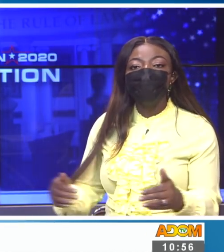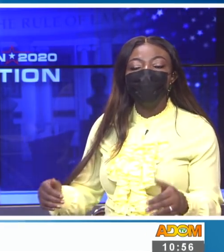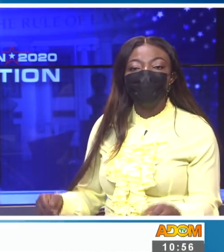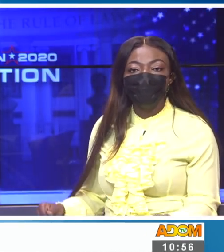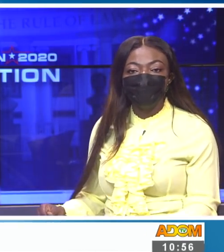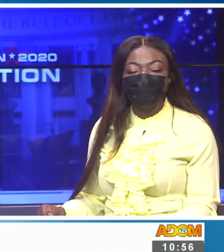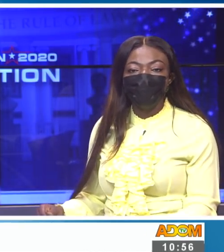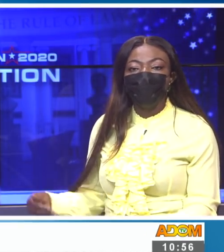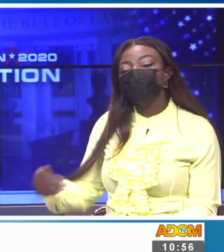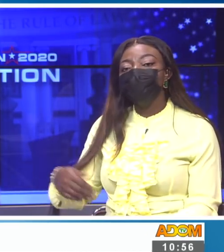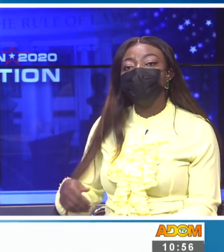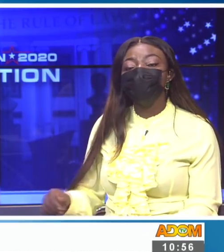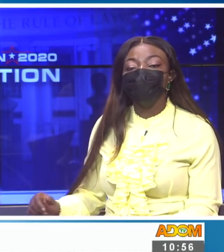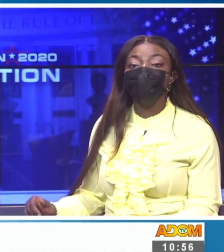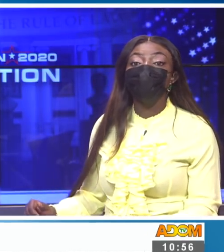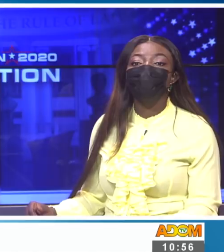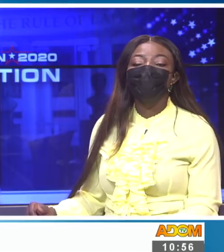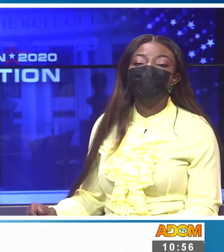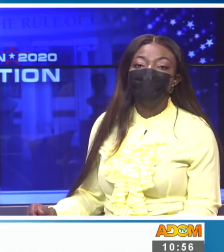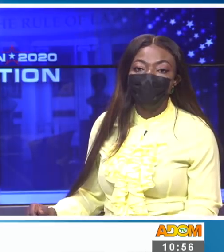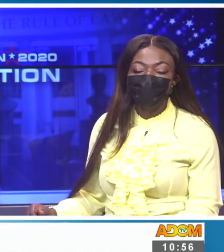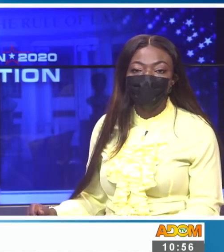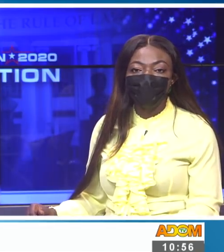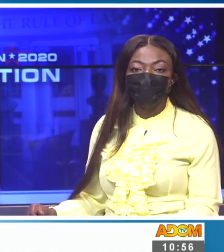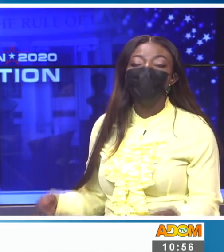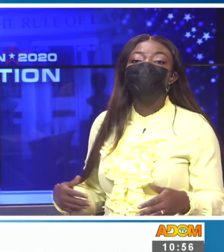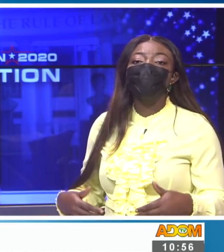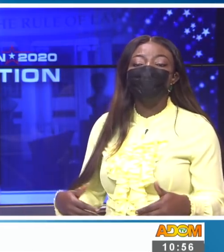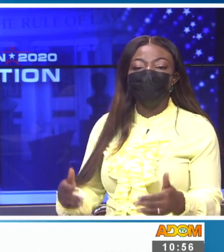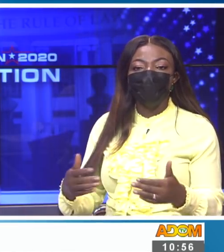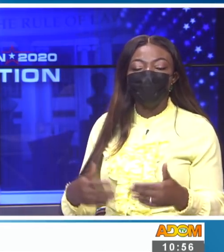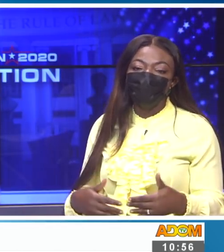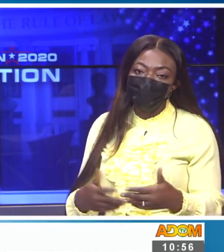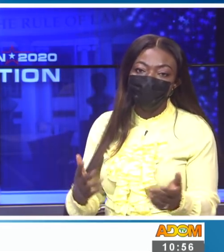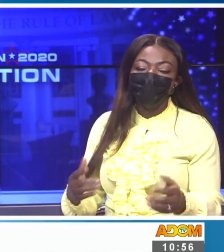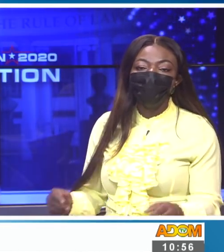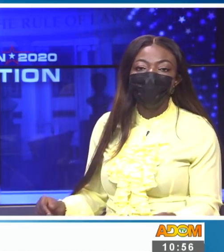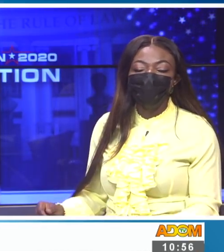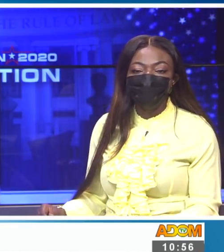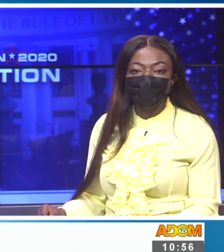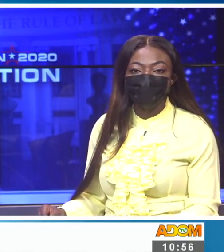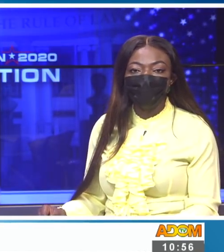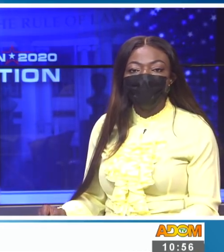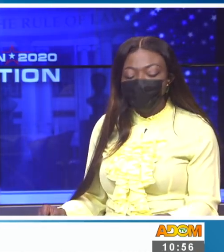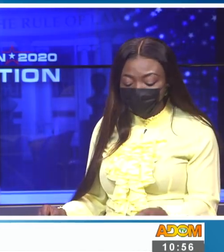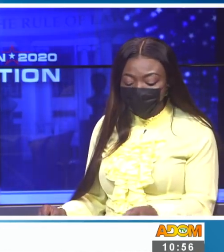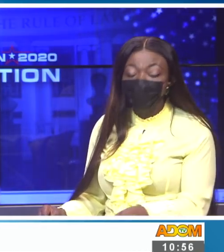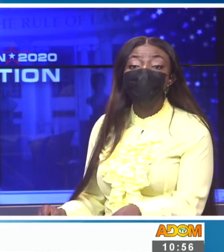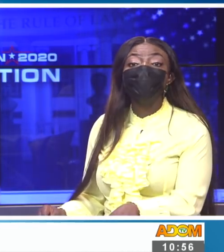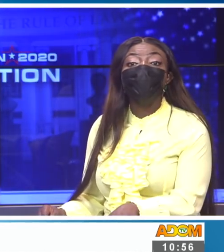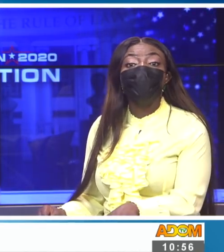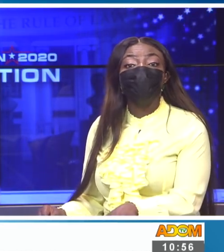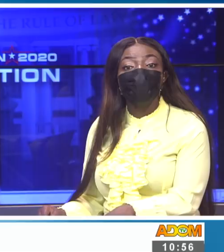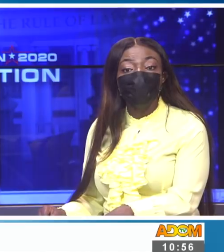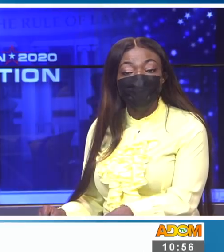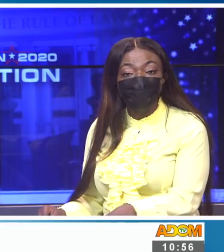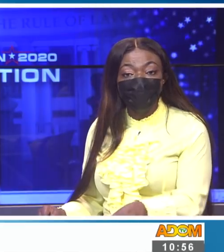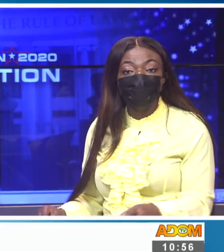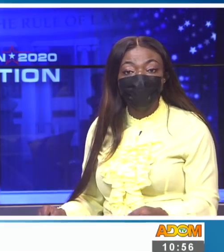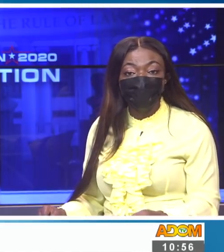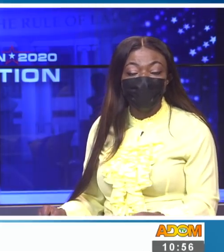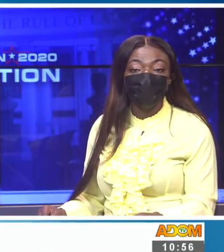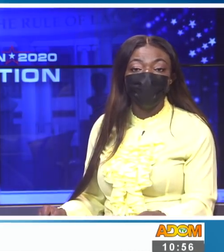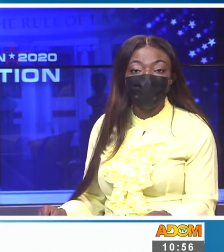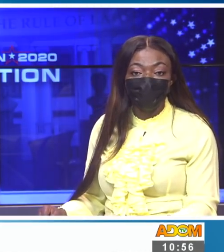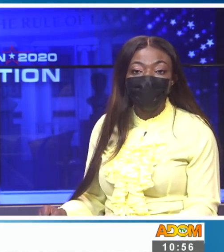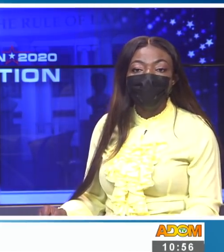wo wie mienu no se ma wie afa edu achi osi o mede baako beka mu ni nyina mpanimfo so o wode efa bra etu wonde ohu ne se akrokro bi